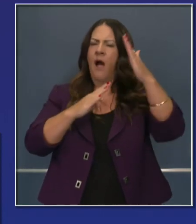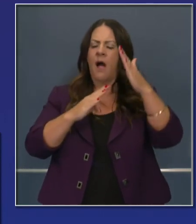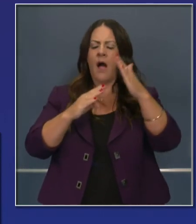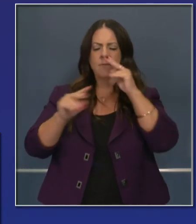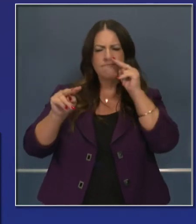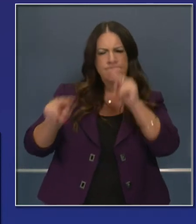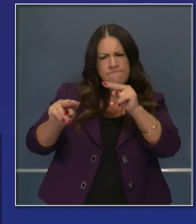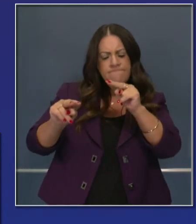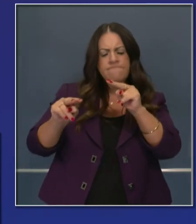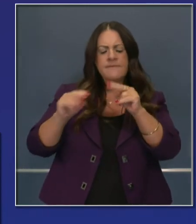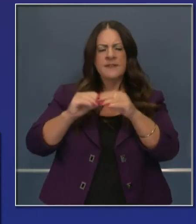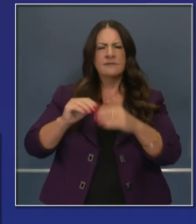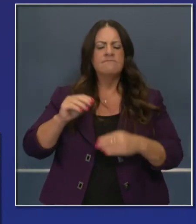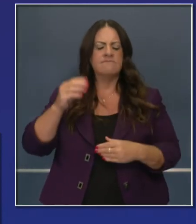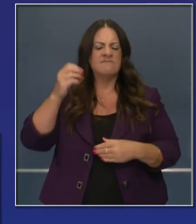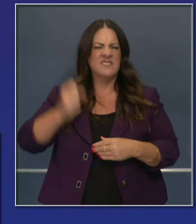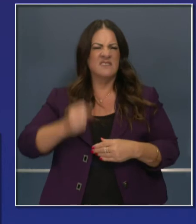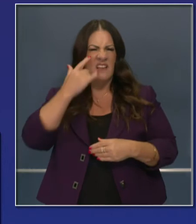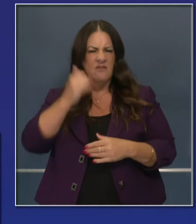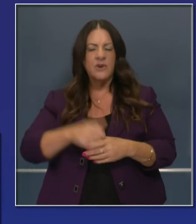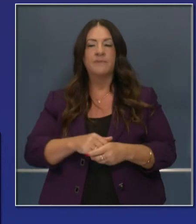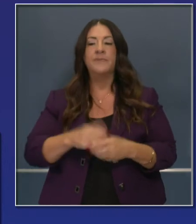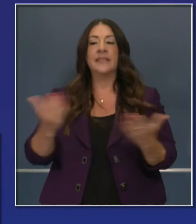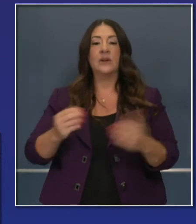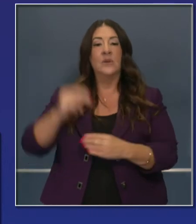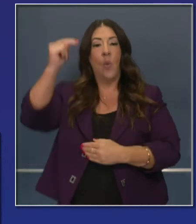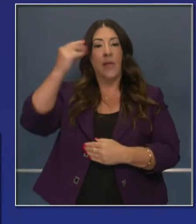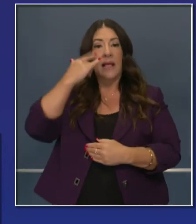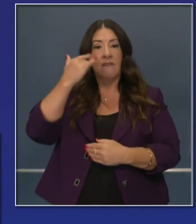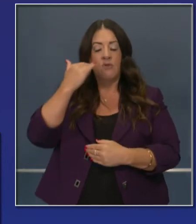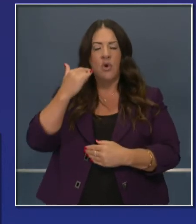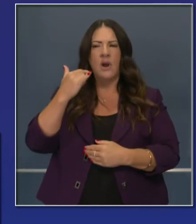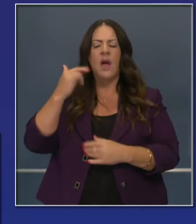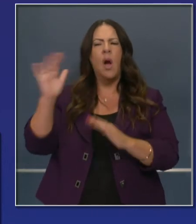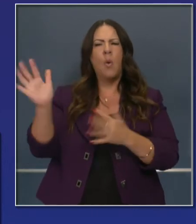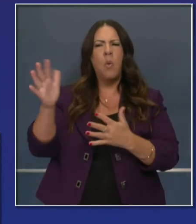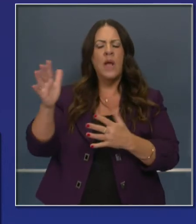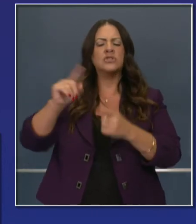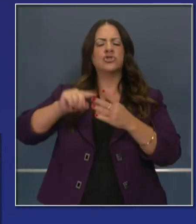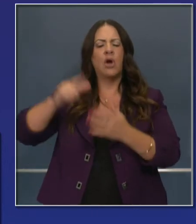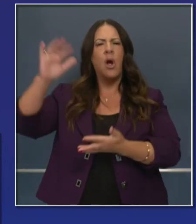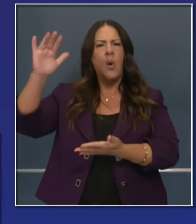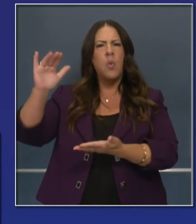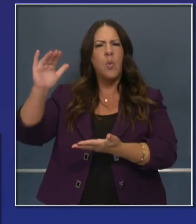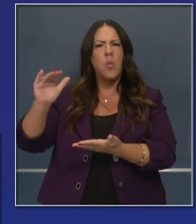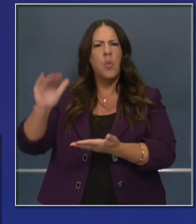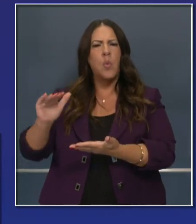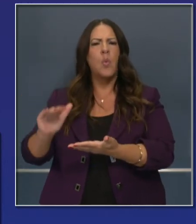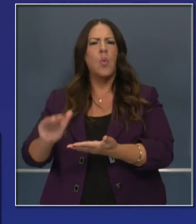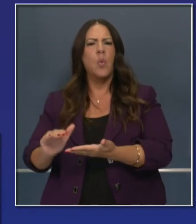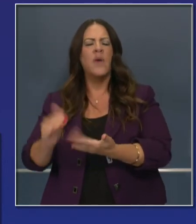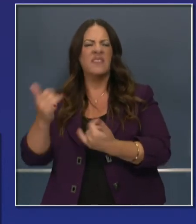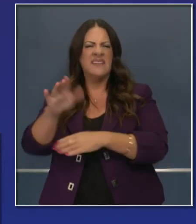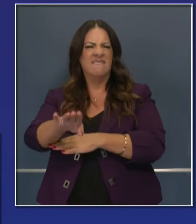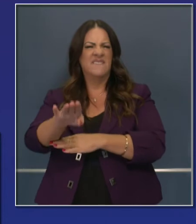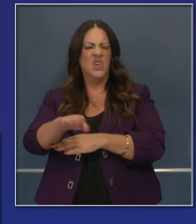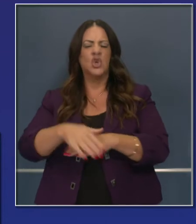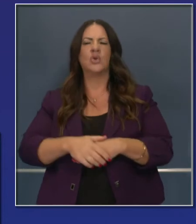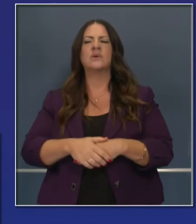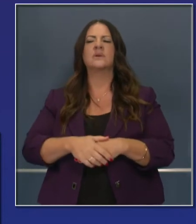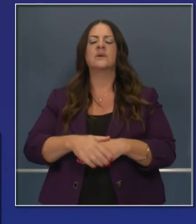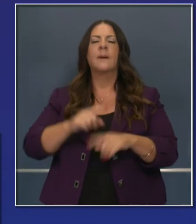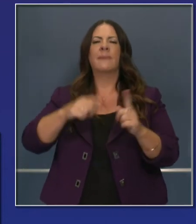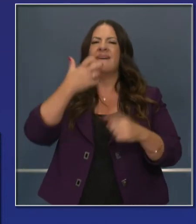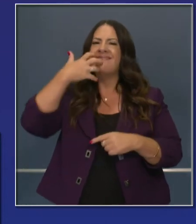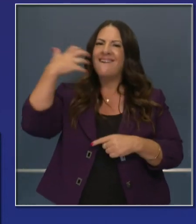state. Northern California, as I said, the wind's beginning to die down as the rest of the day. We move through the rest of the day. Very